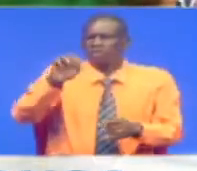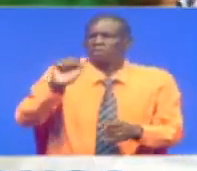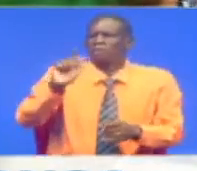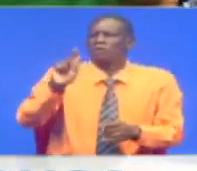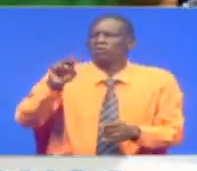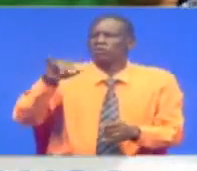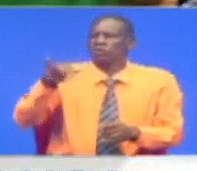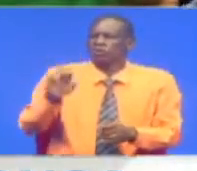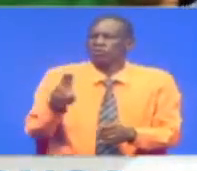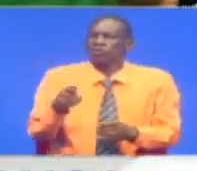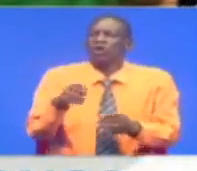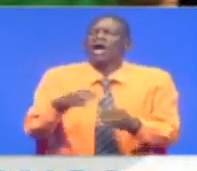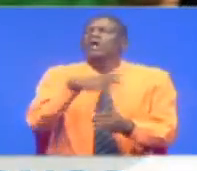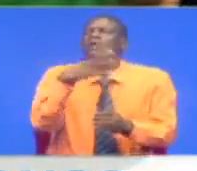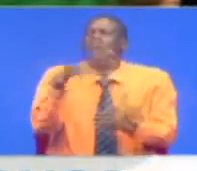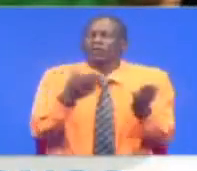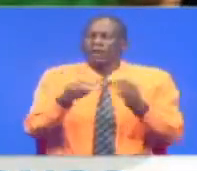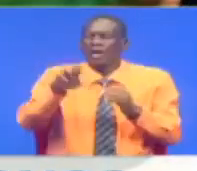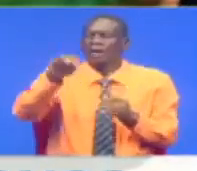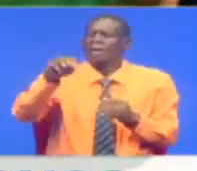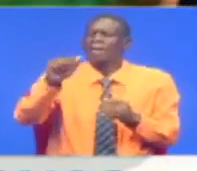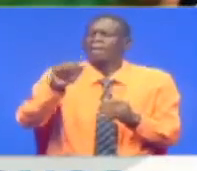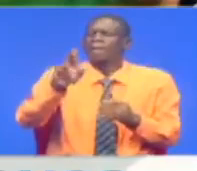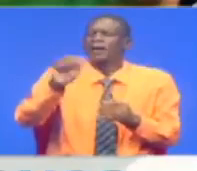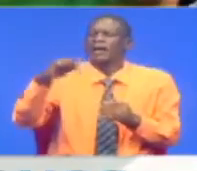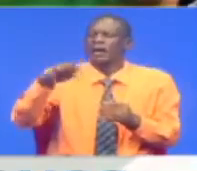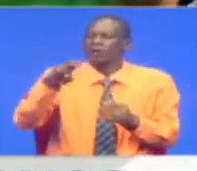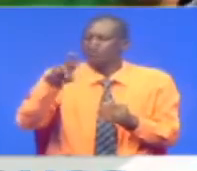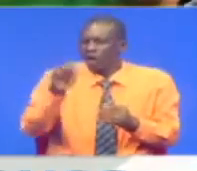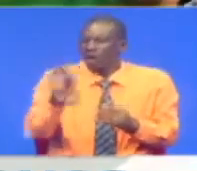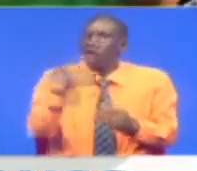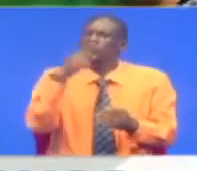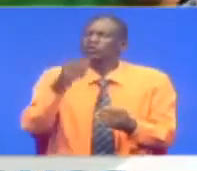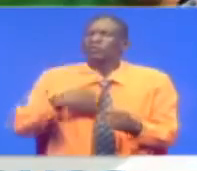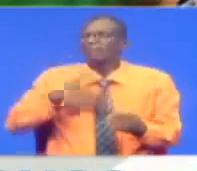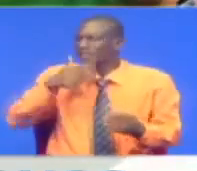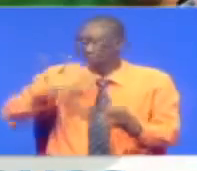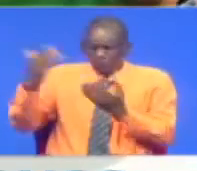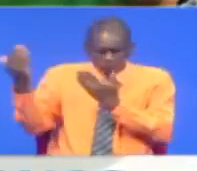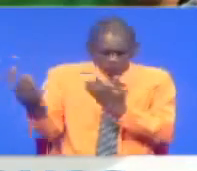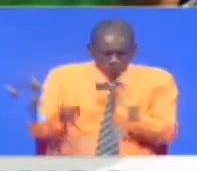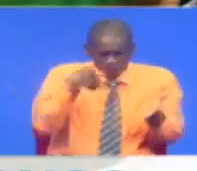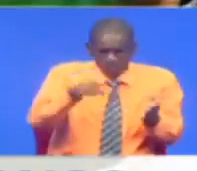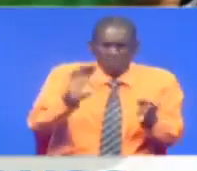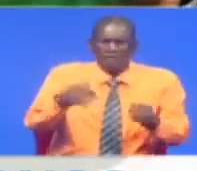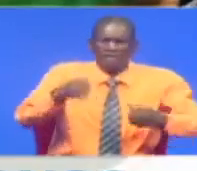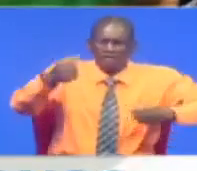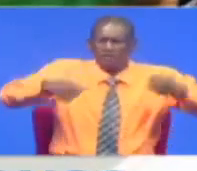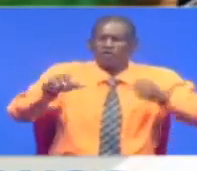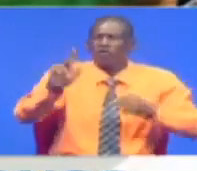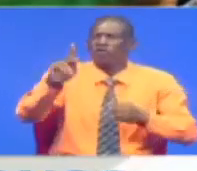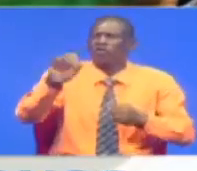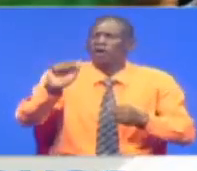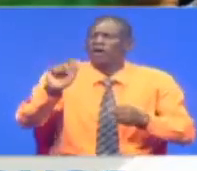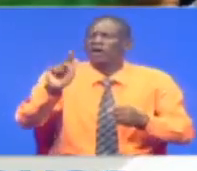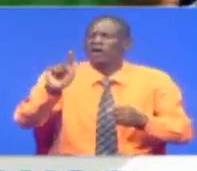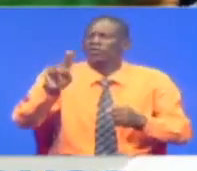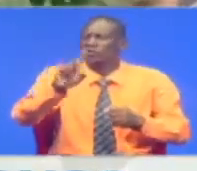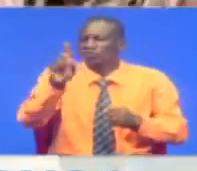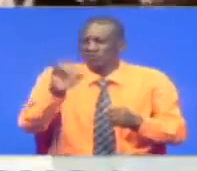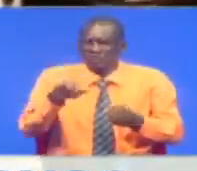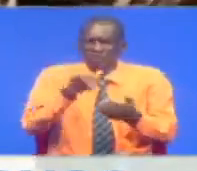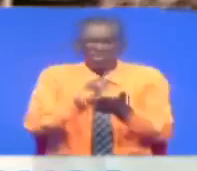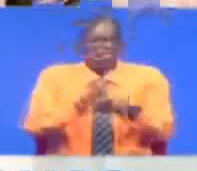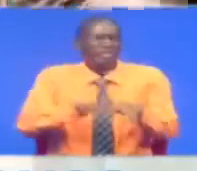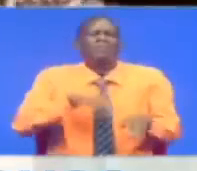hiyo mpaka Maragwa. Nikaambia alikuja hapa usiku na gari ya Kakuzi. Na saa hiyo alikuwa